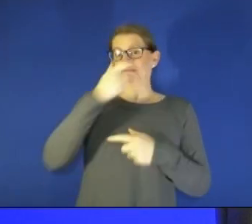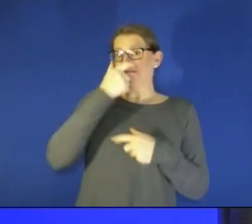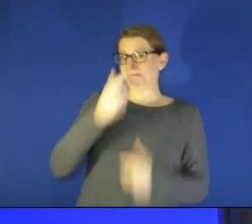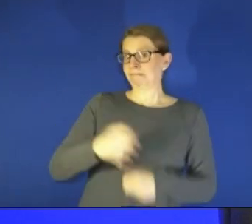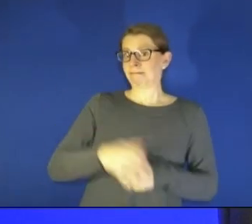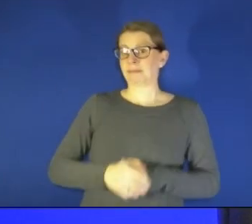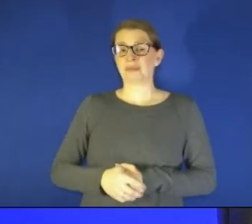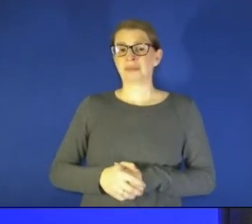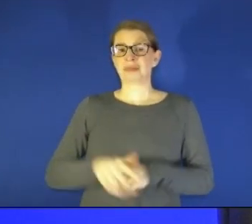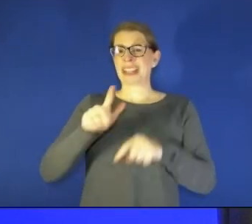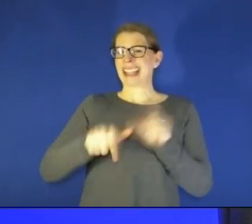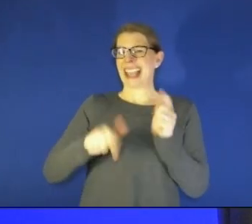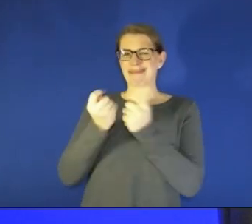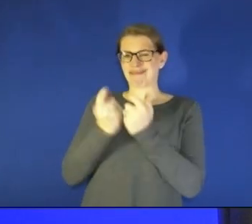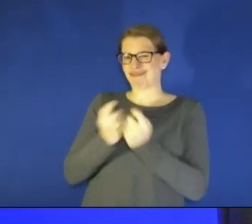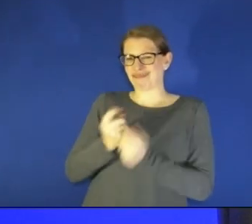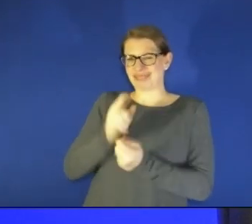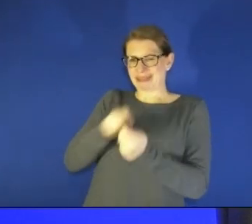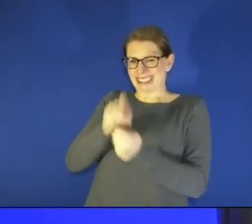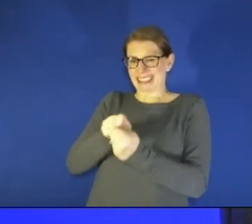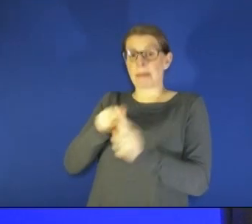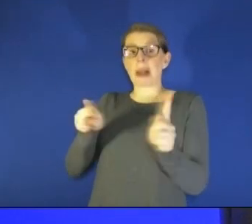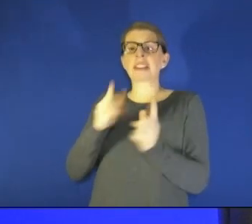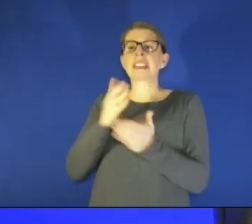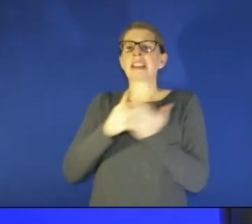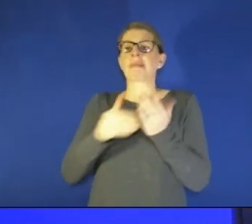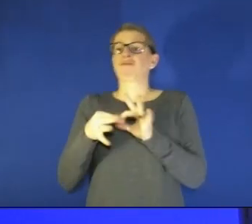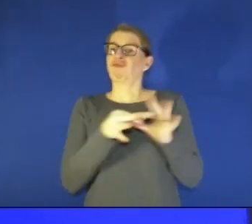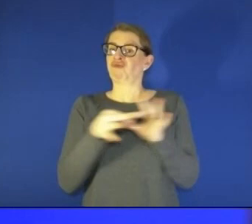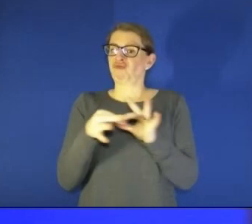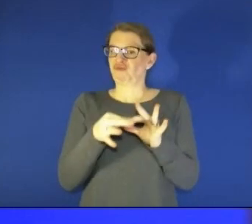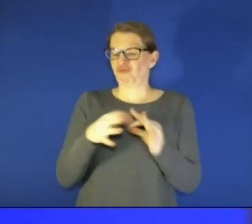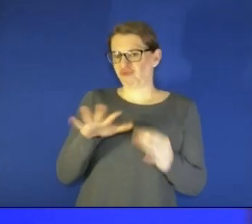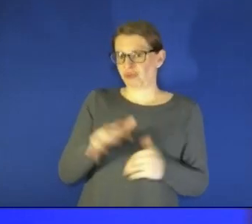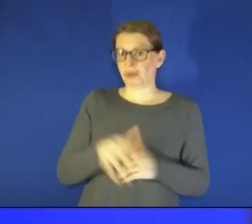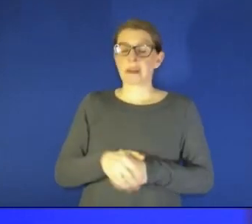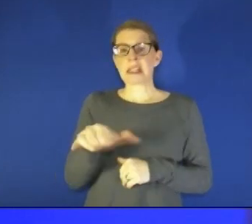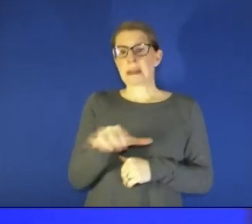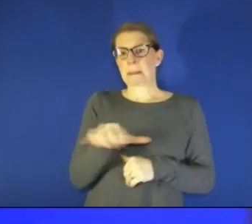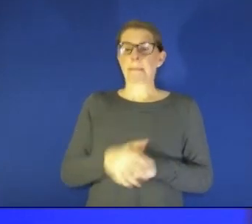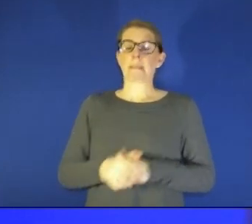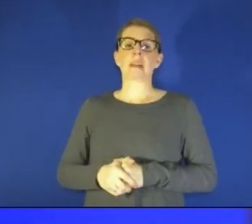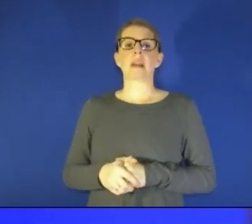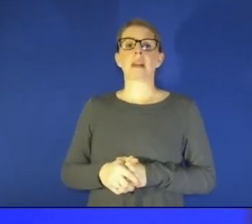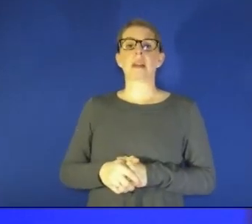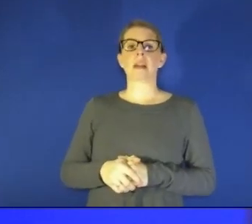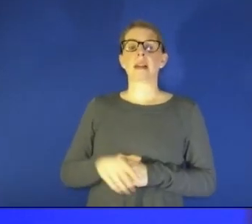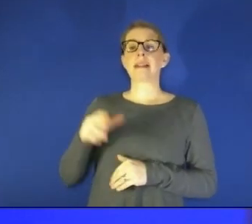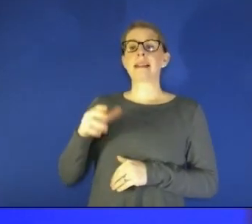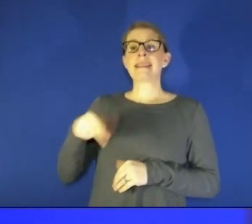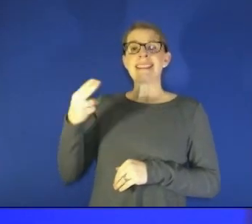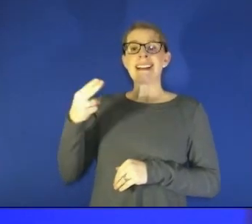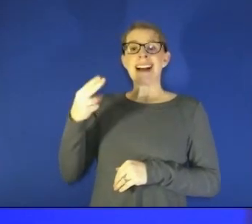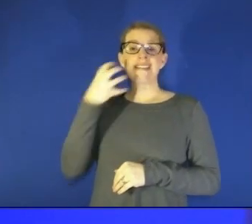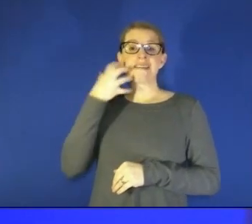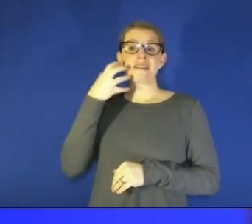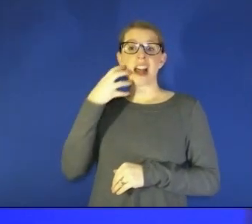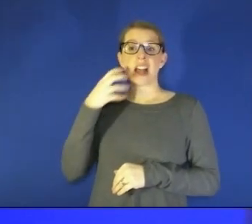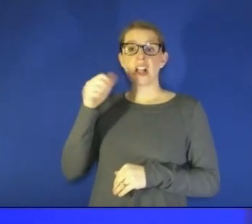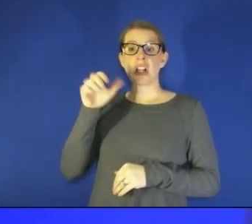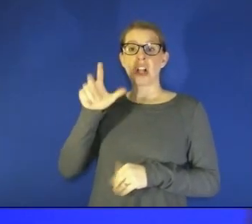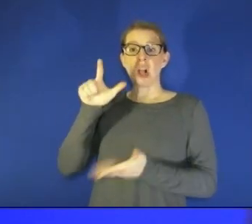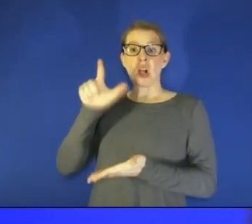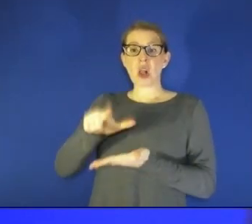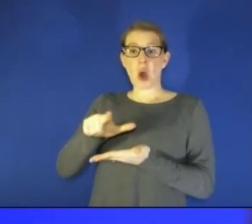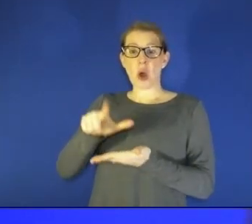out specific ones, but we can get some that are related. So ones that we want to watch out for are a high-fat diet, low-fiber diet, high red